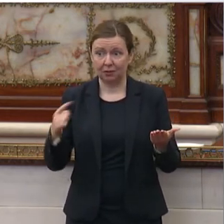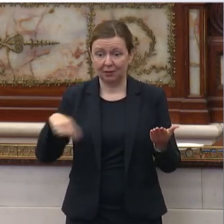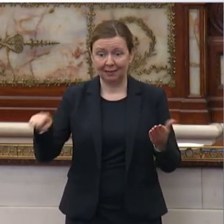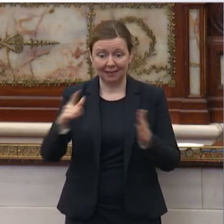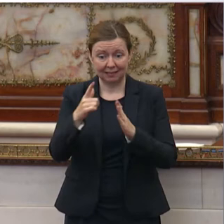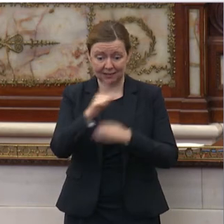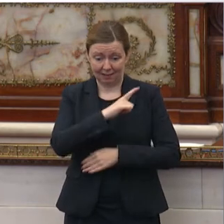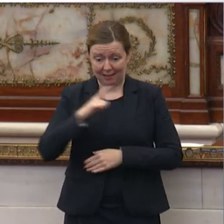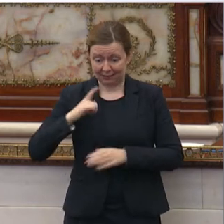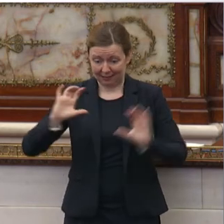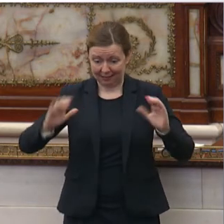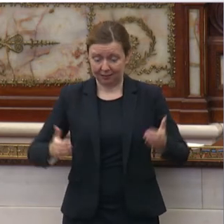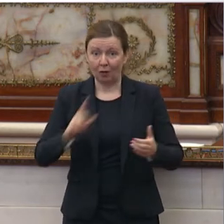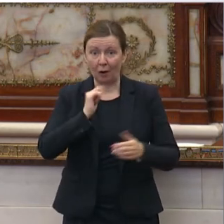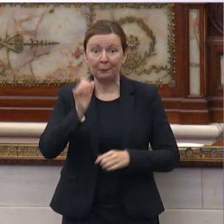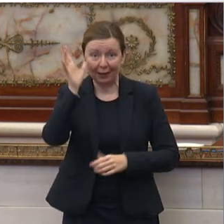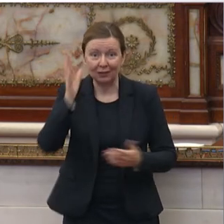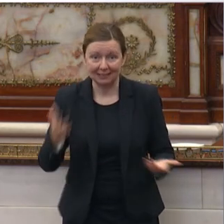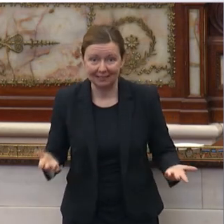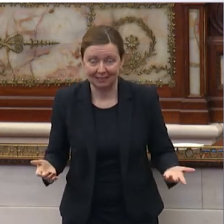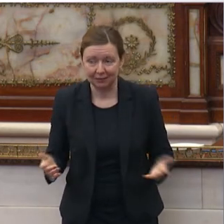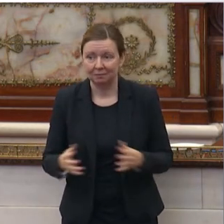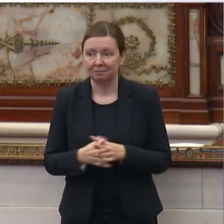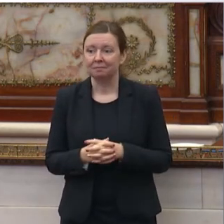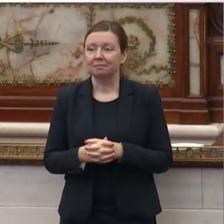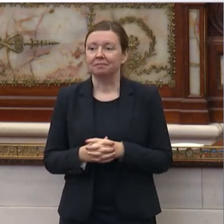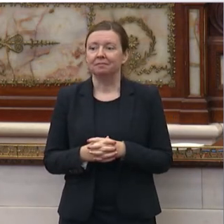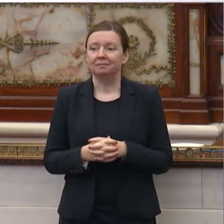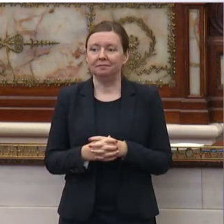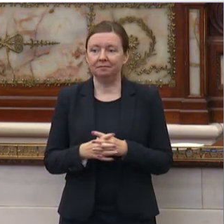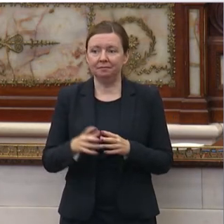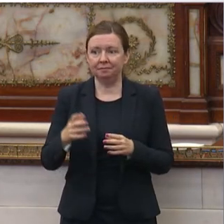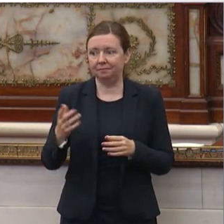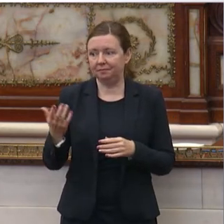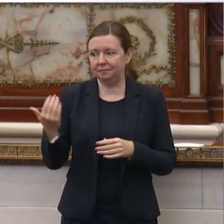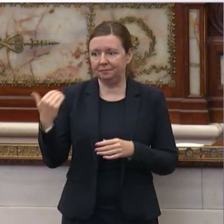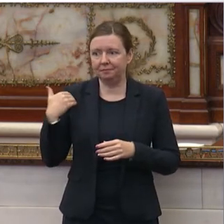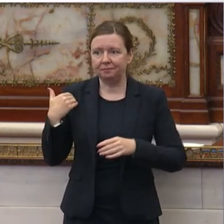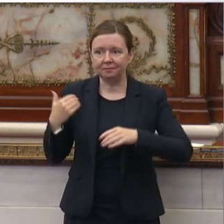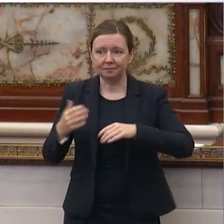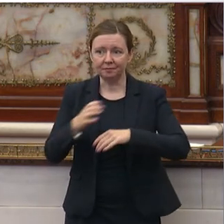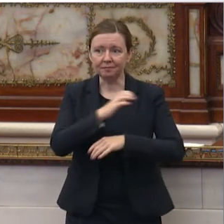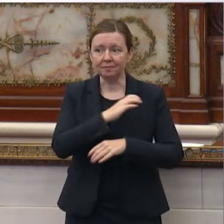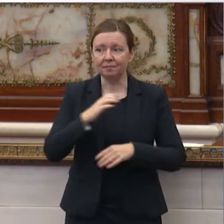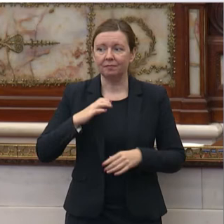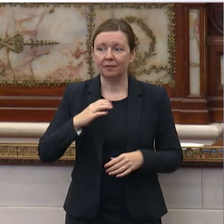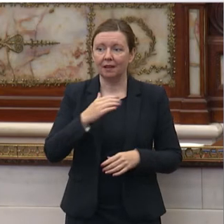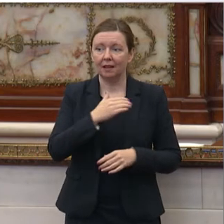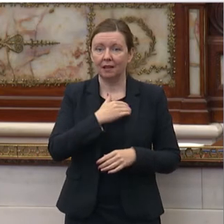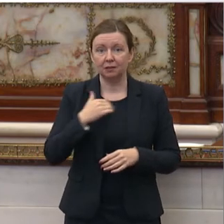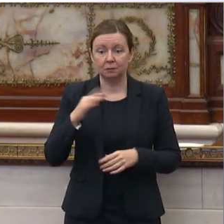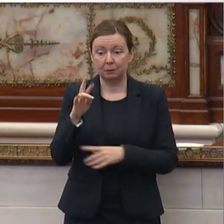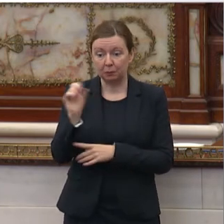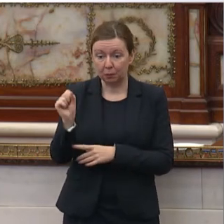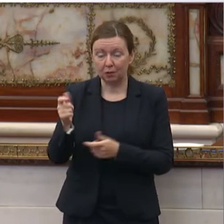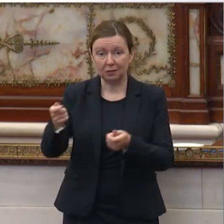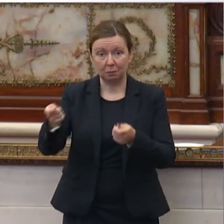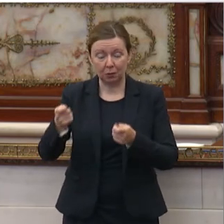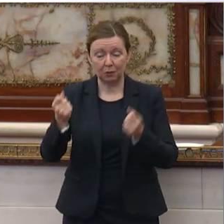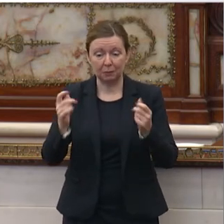legislative entity are parents. Not that long ago, Councilmember Brooks pulled many of us